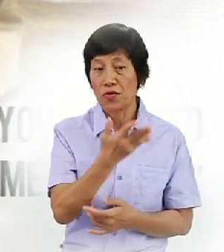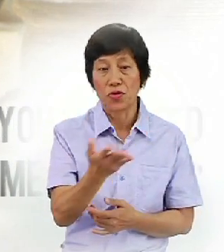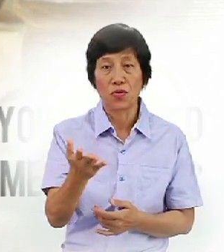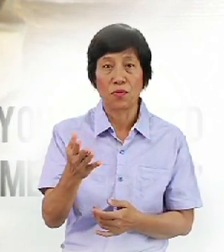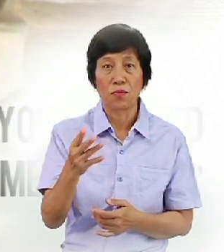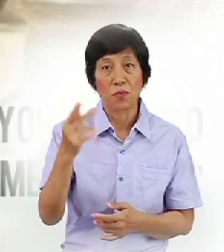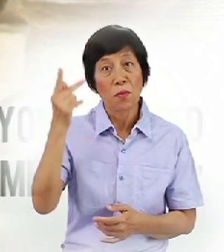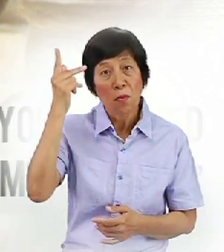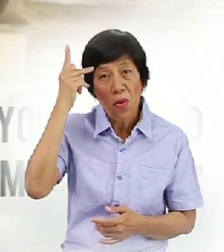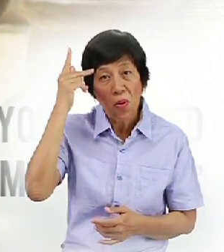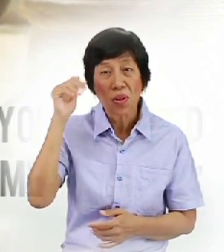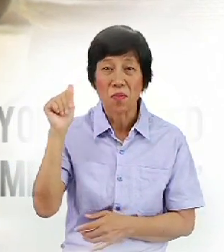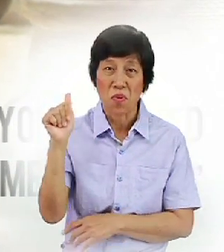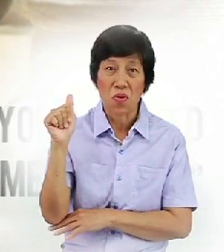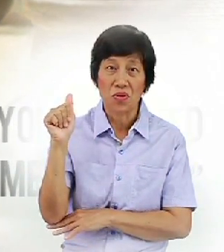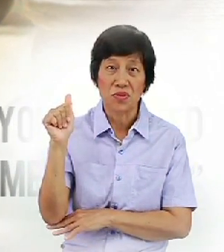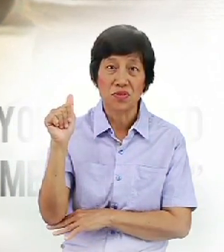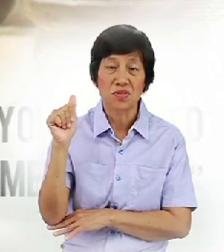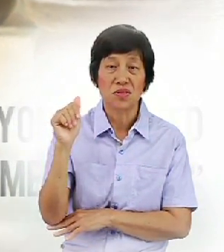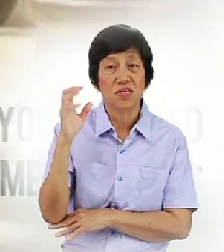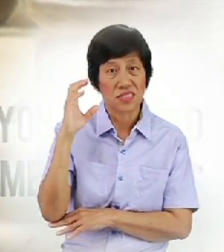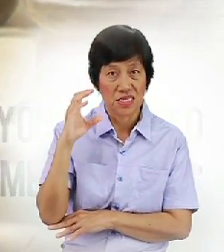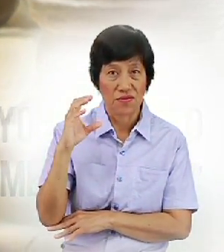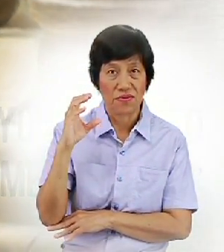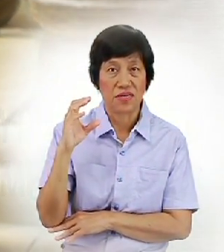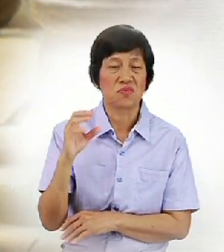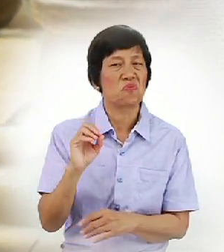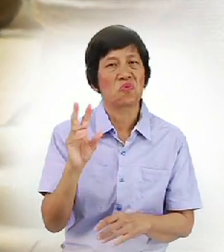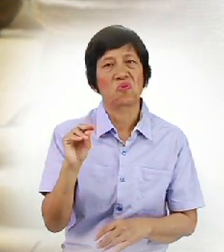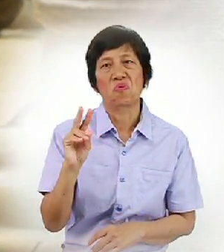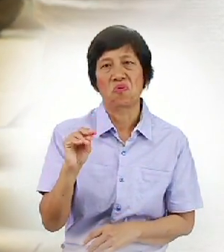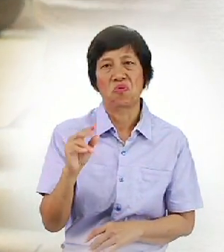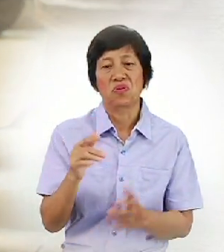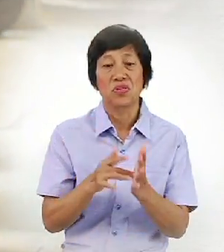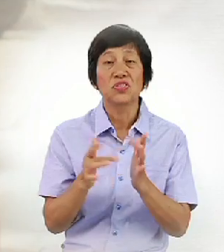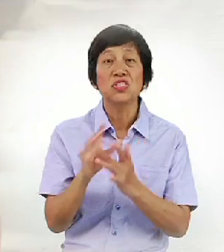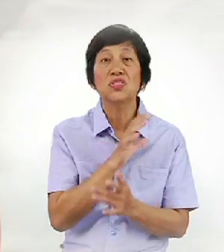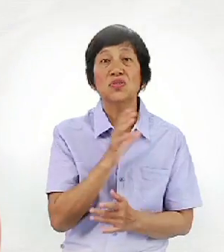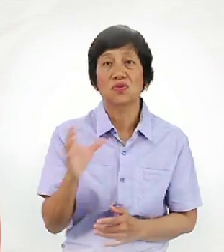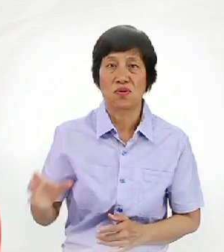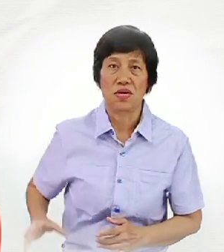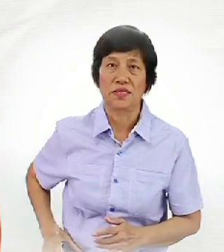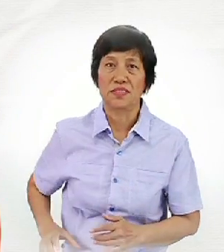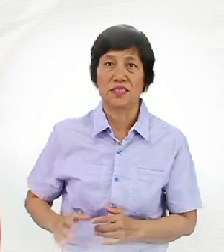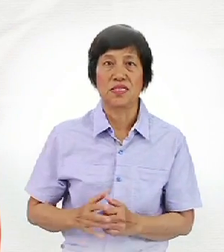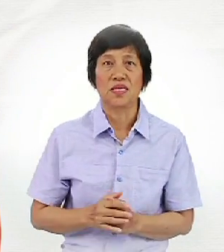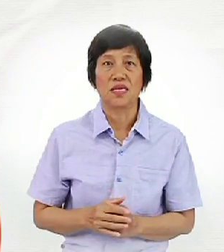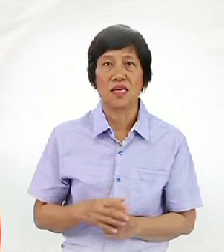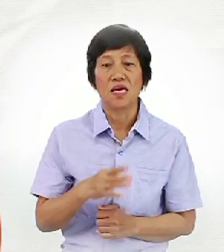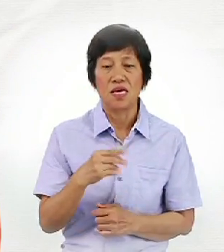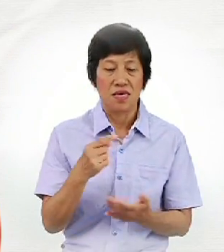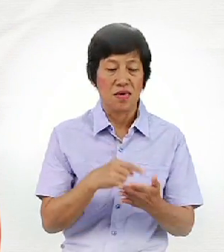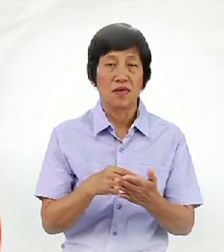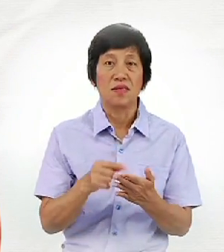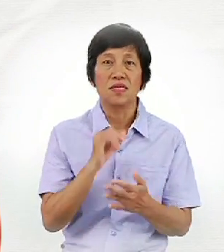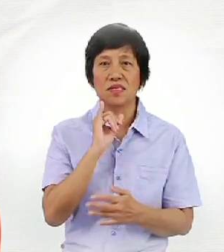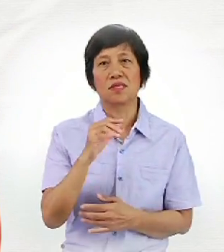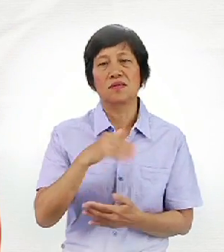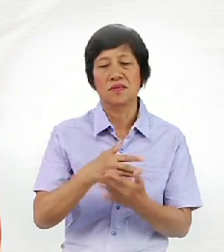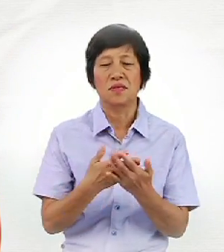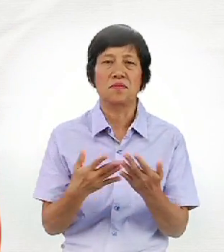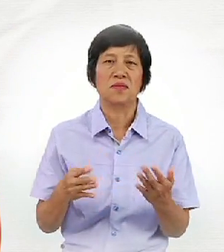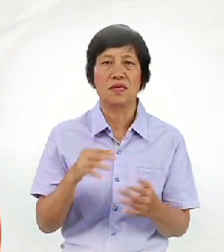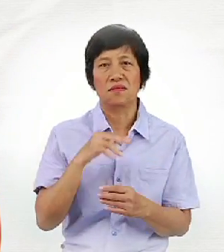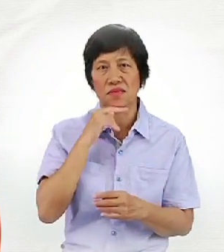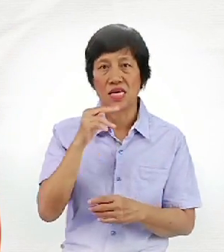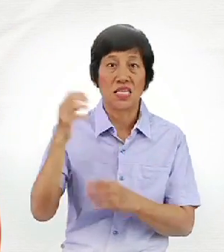Paul? Apollos? Cephas? No, Jesus Christ." And this is something